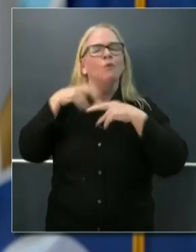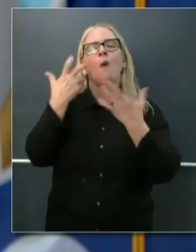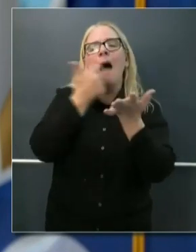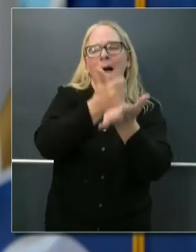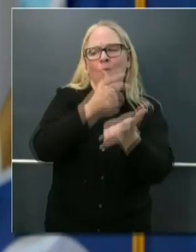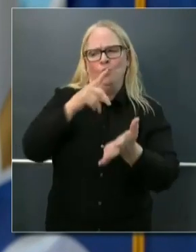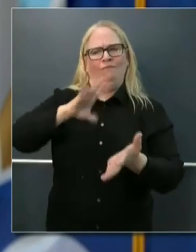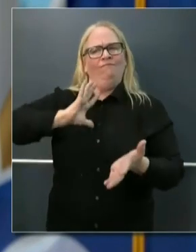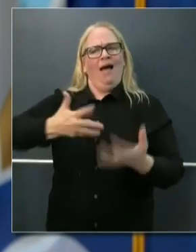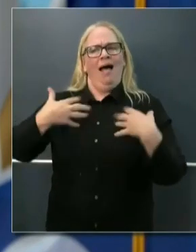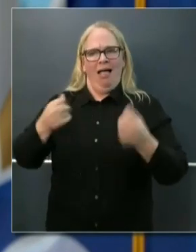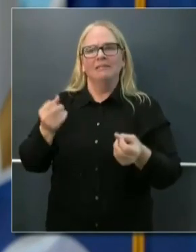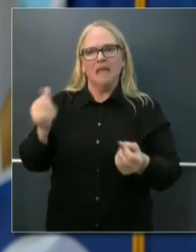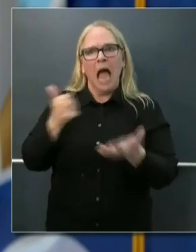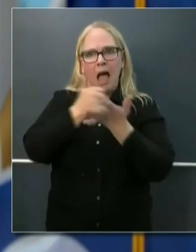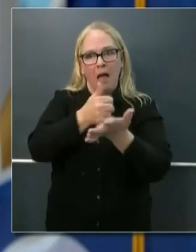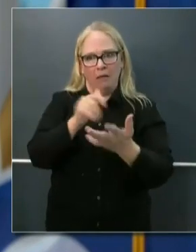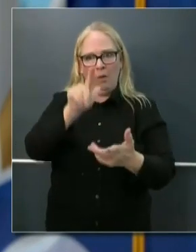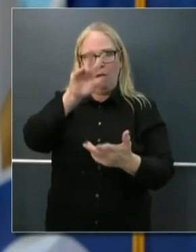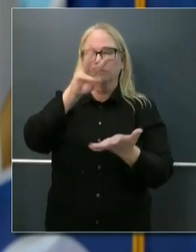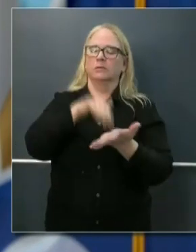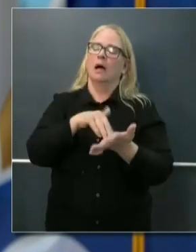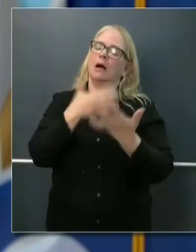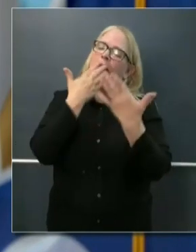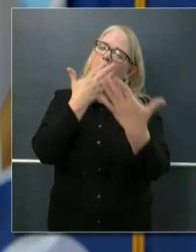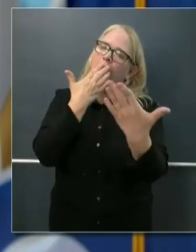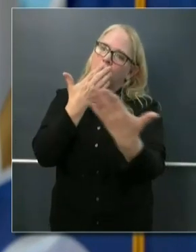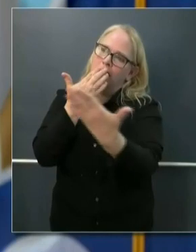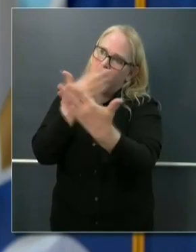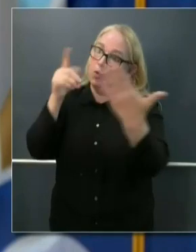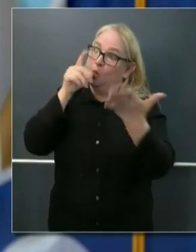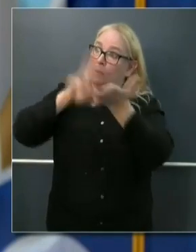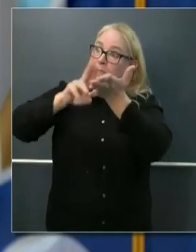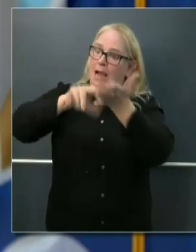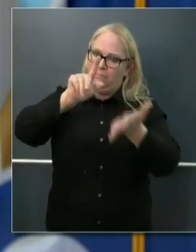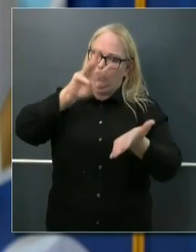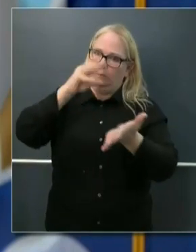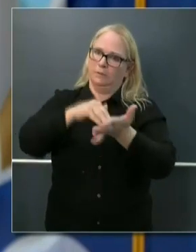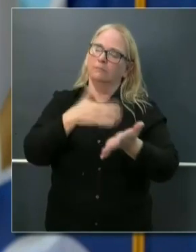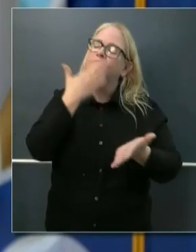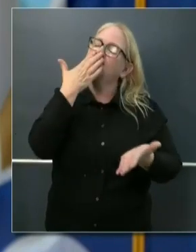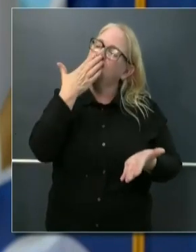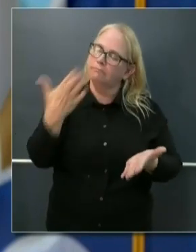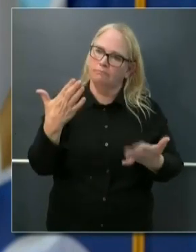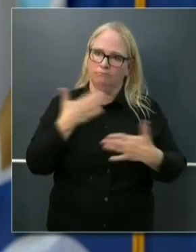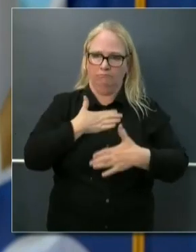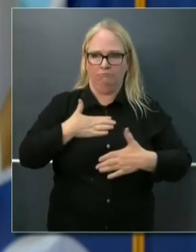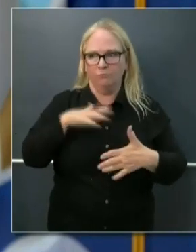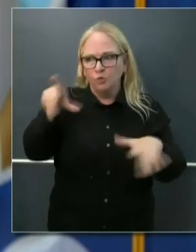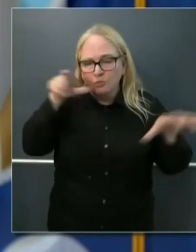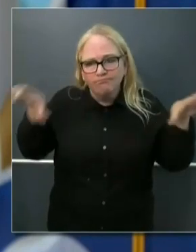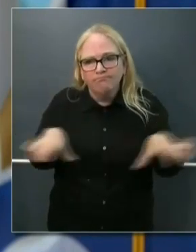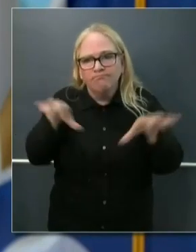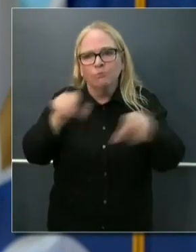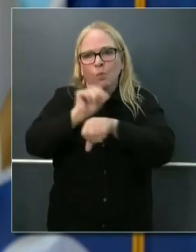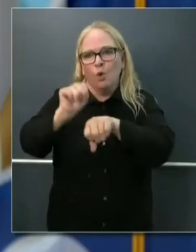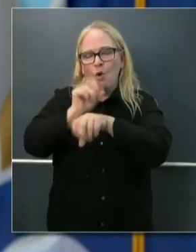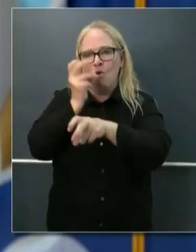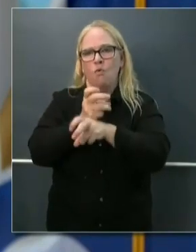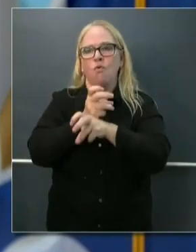volunteering in your community. I just want to thank all of those that have done so and extend a